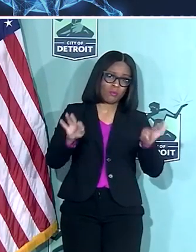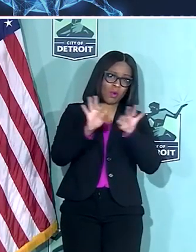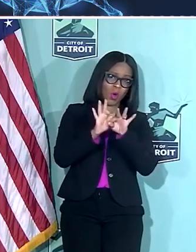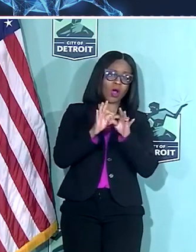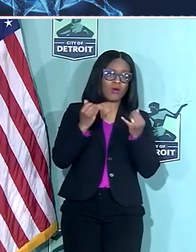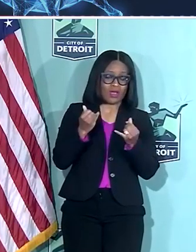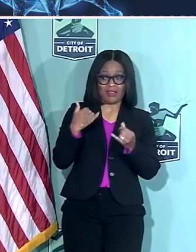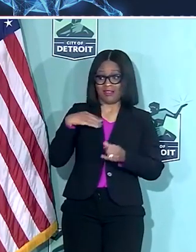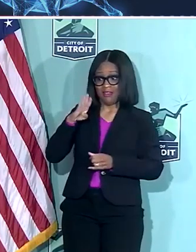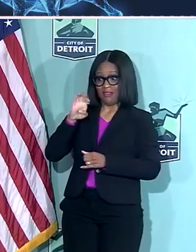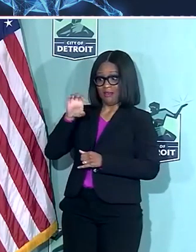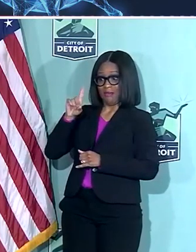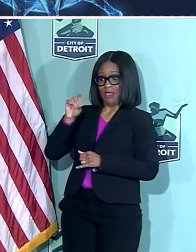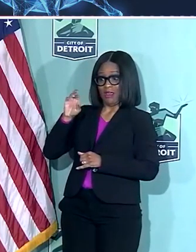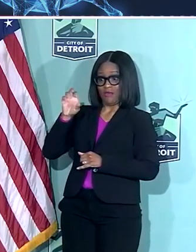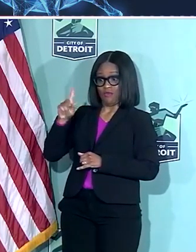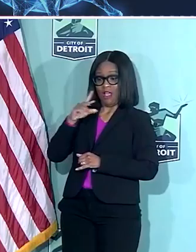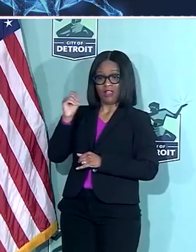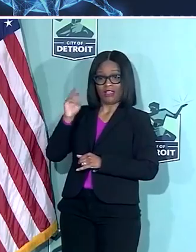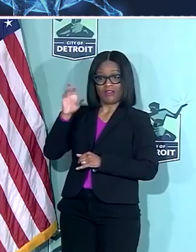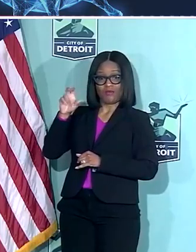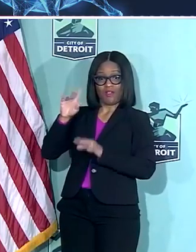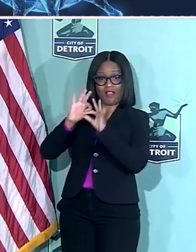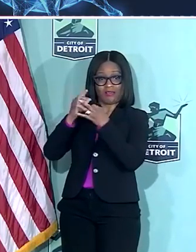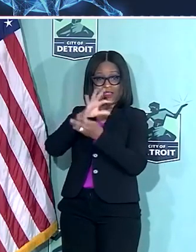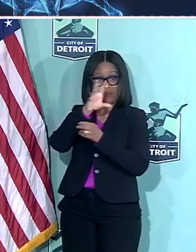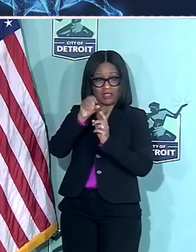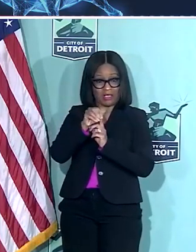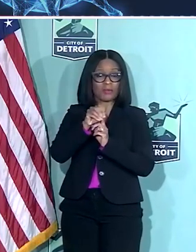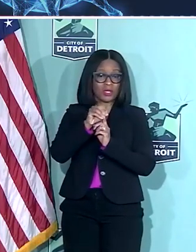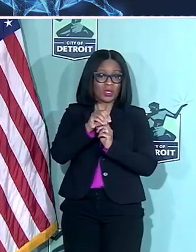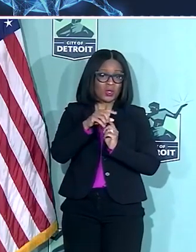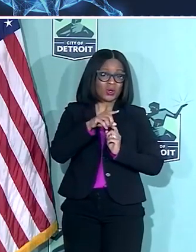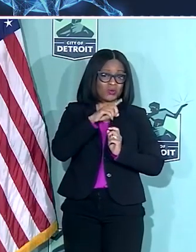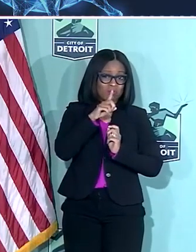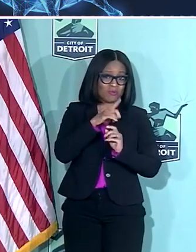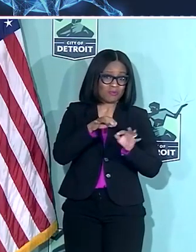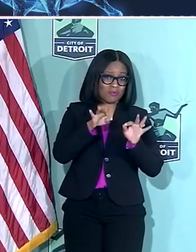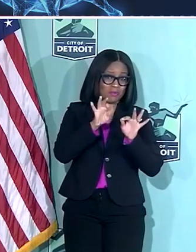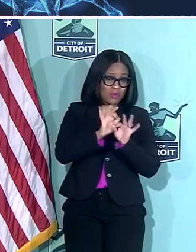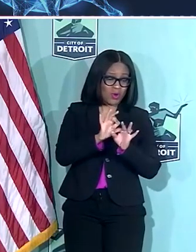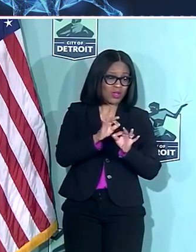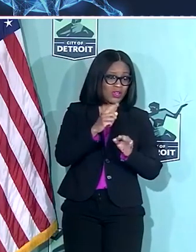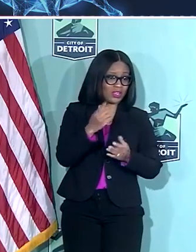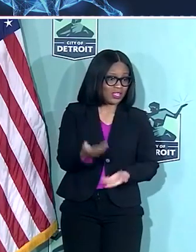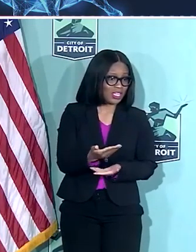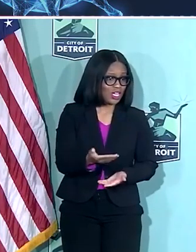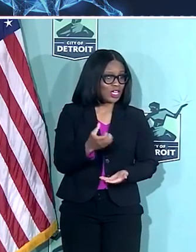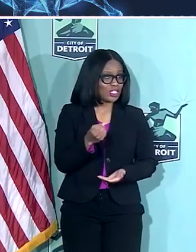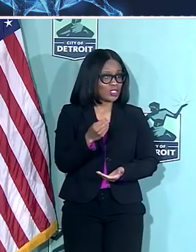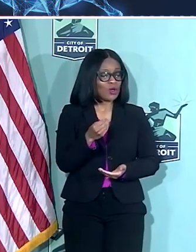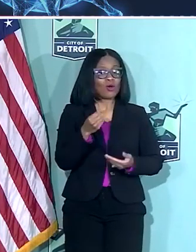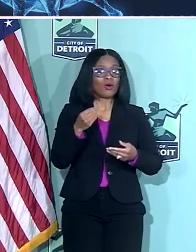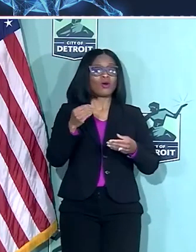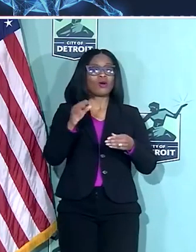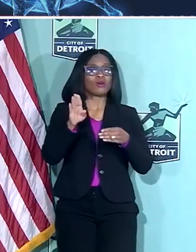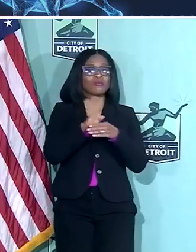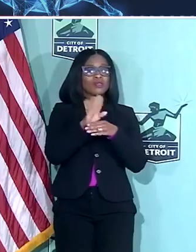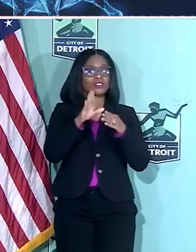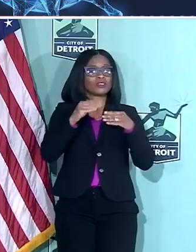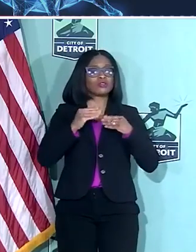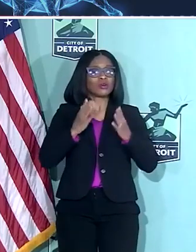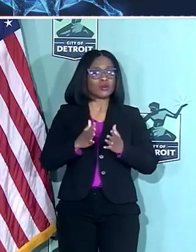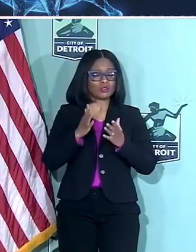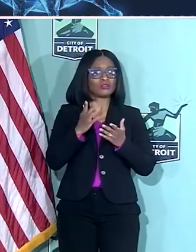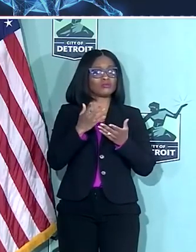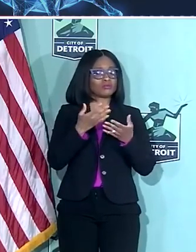of companies are really proud to be a part of this incredibly important initiative. Entrepreneurs and small businesses play an incredibly important